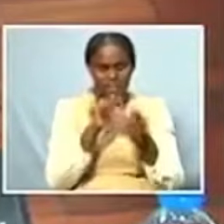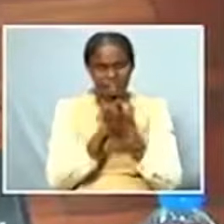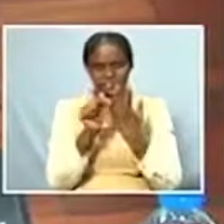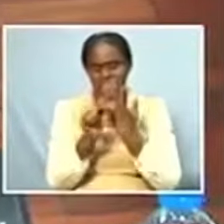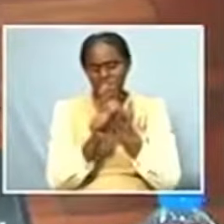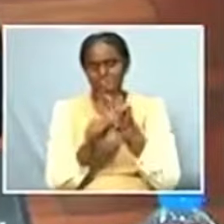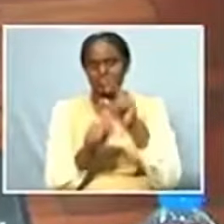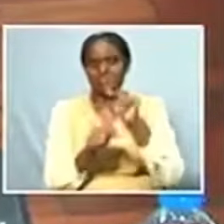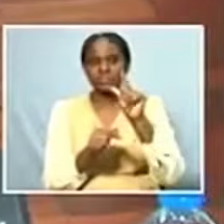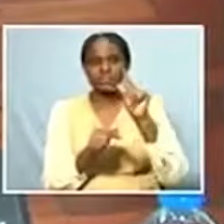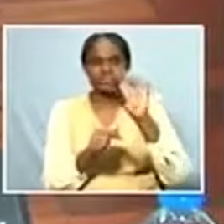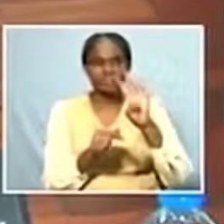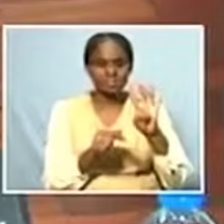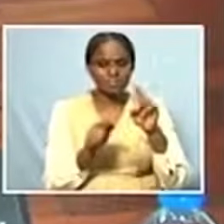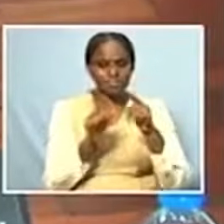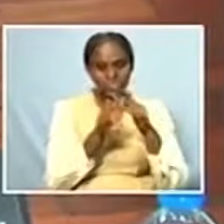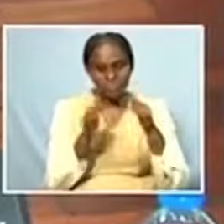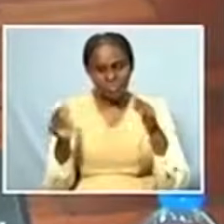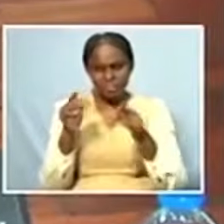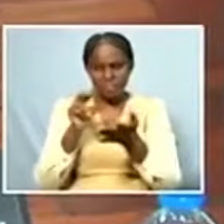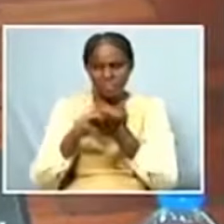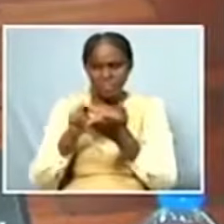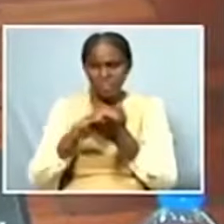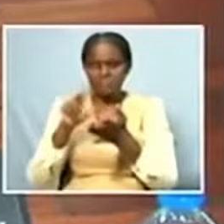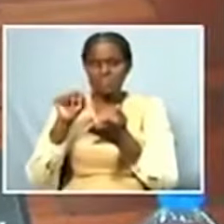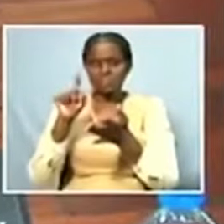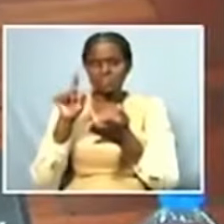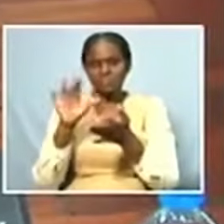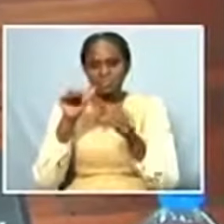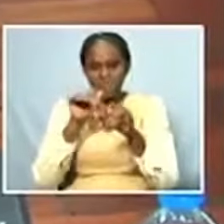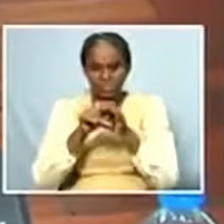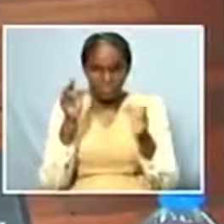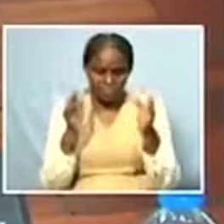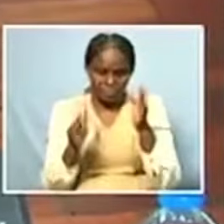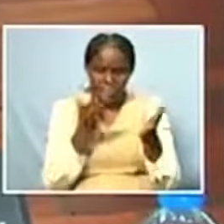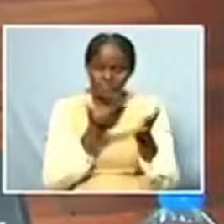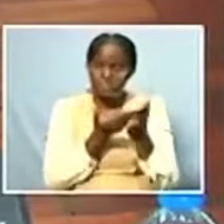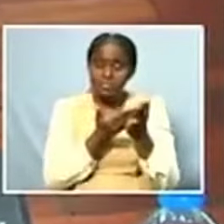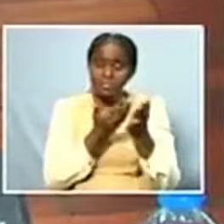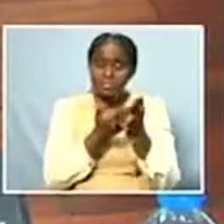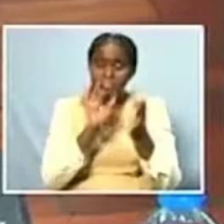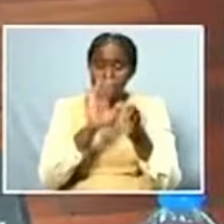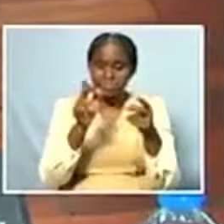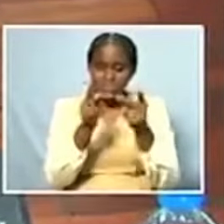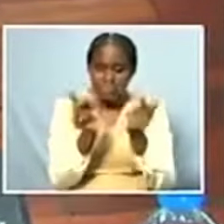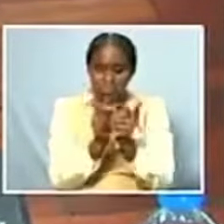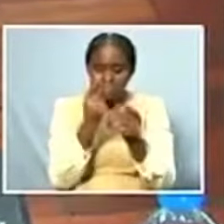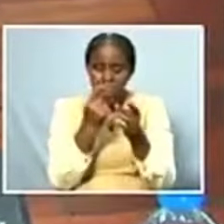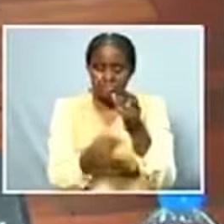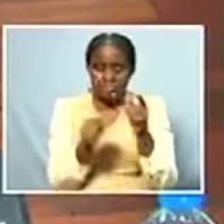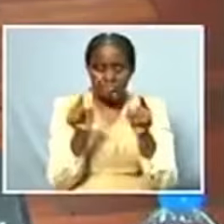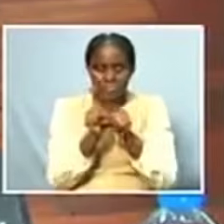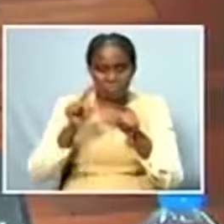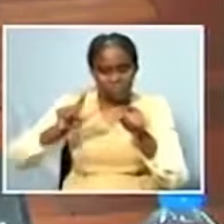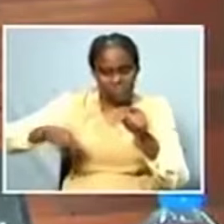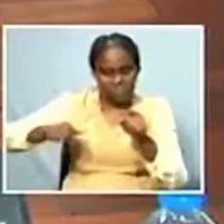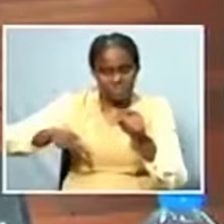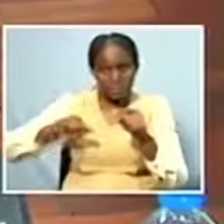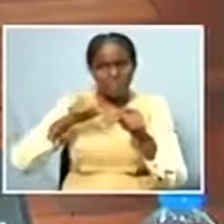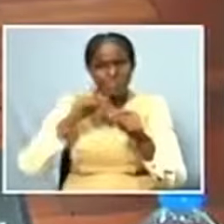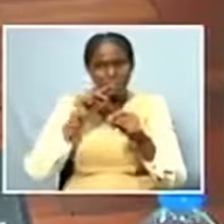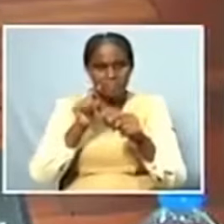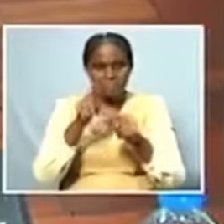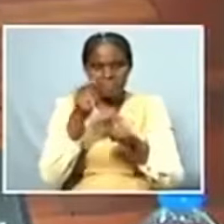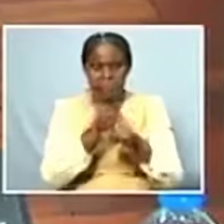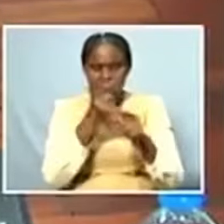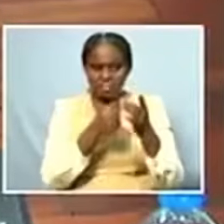August 2024 to November 2025. In between here, your position is that the delayment has been from